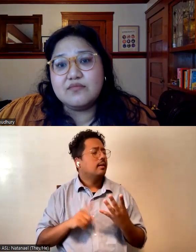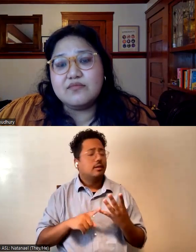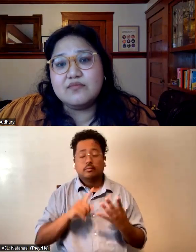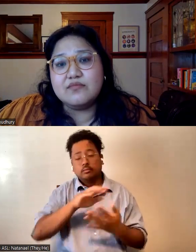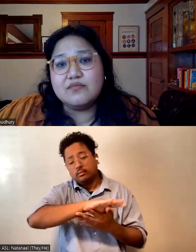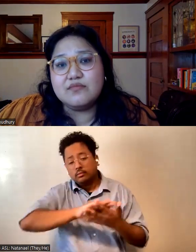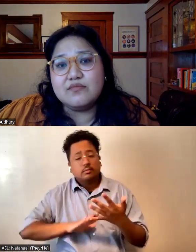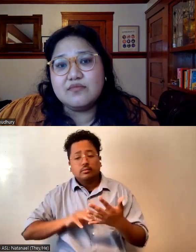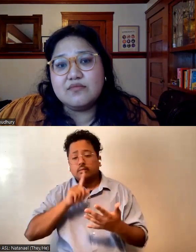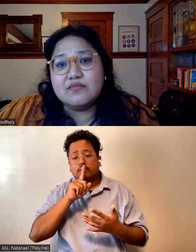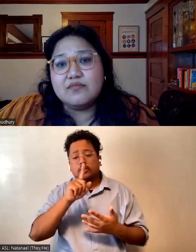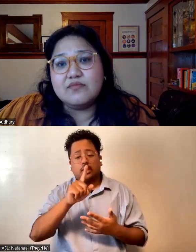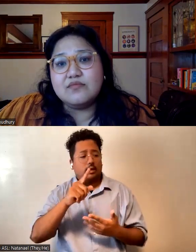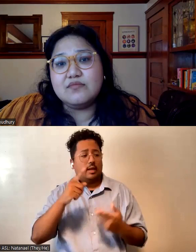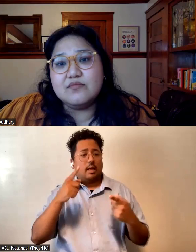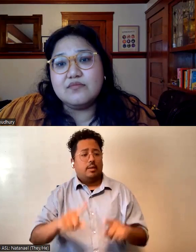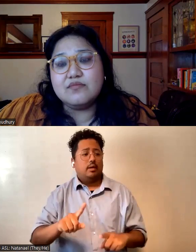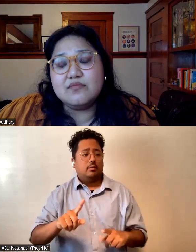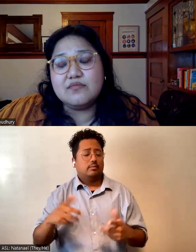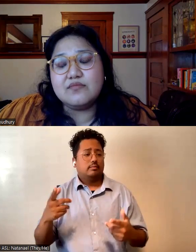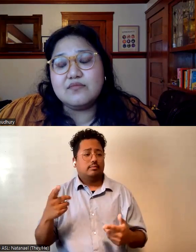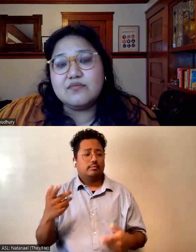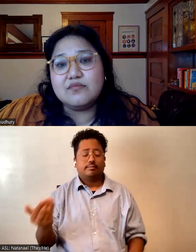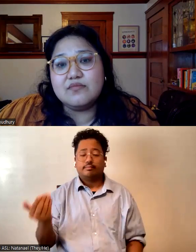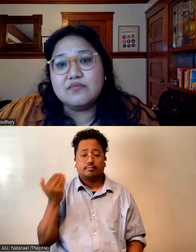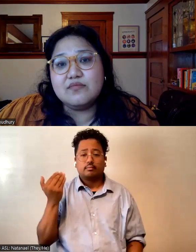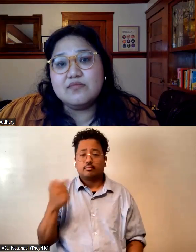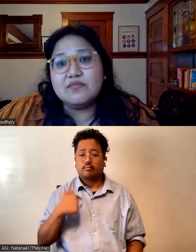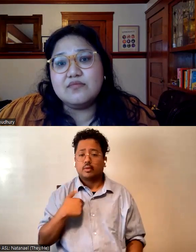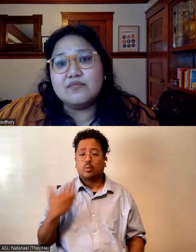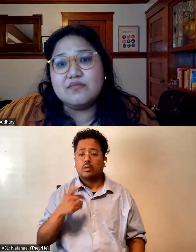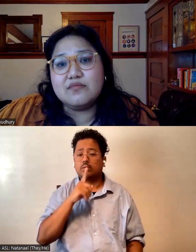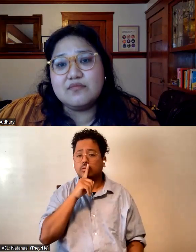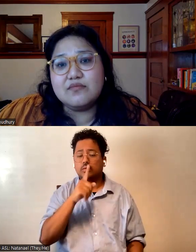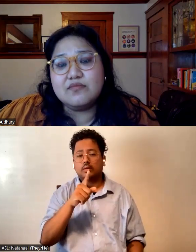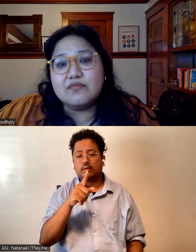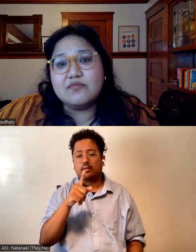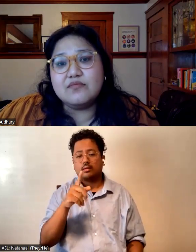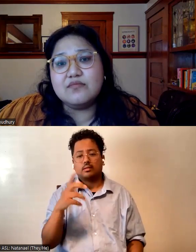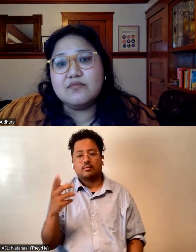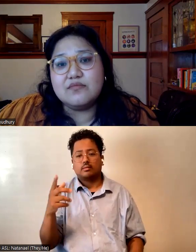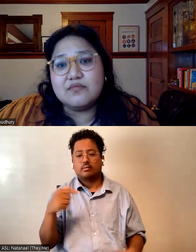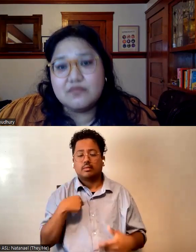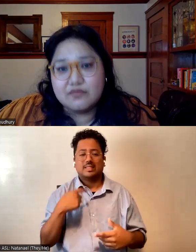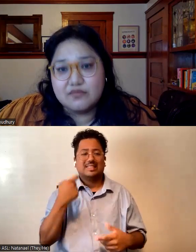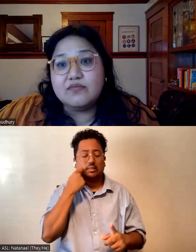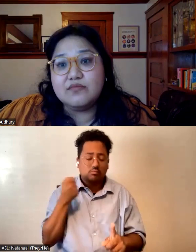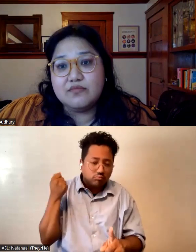conversations happening at a time when I was also approaching or was in full swing of